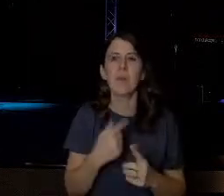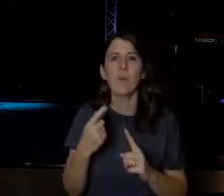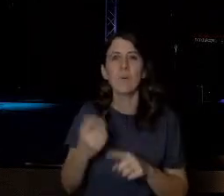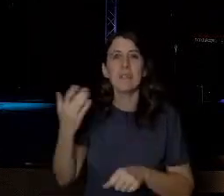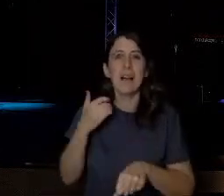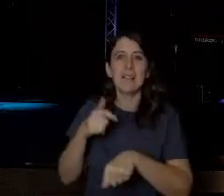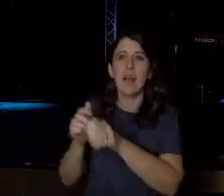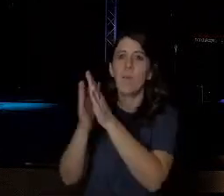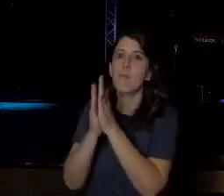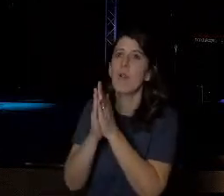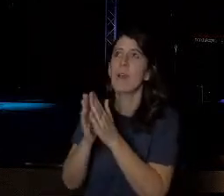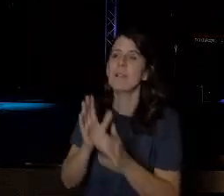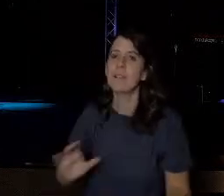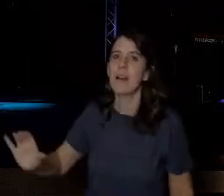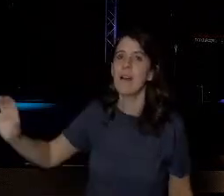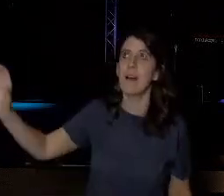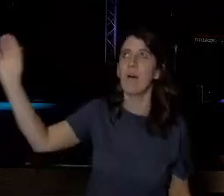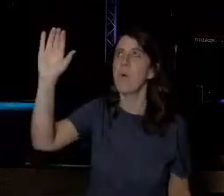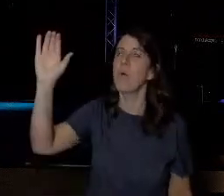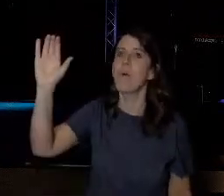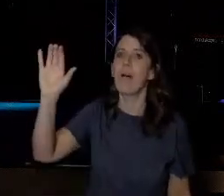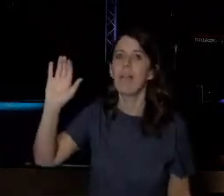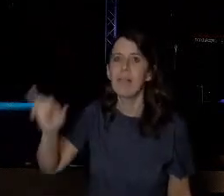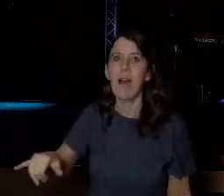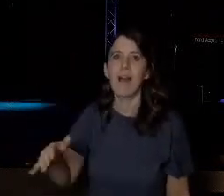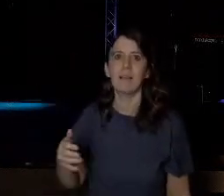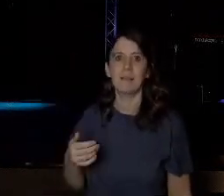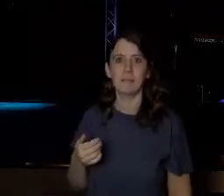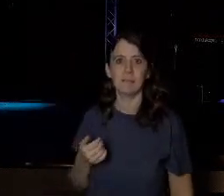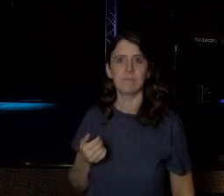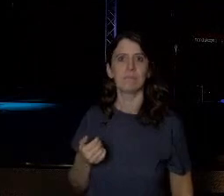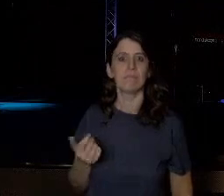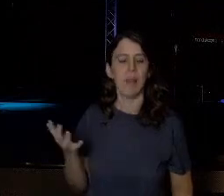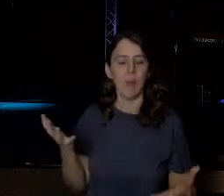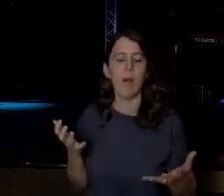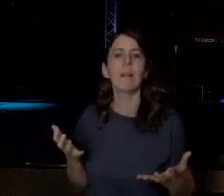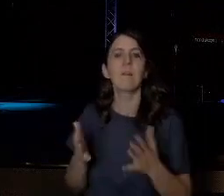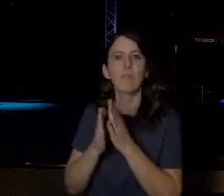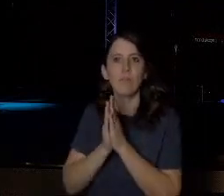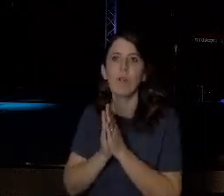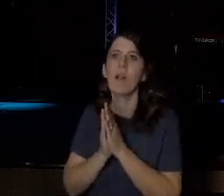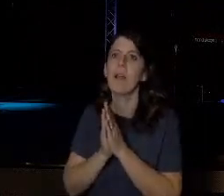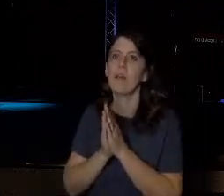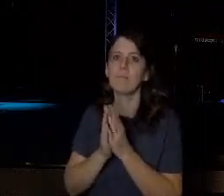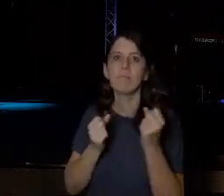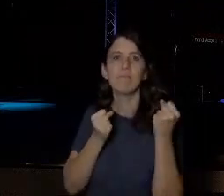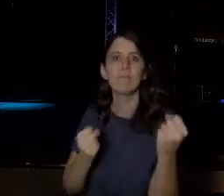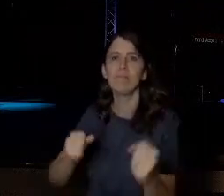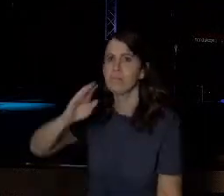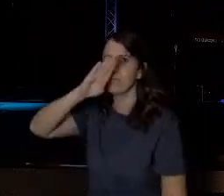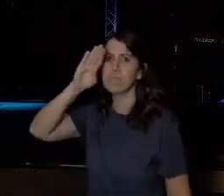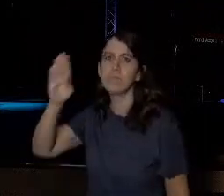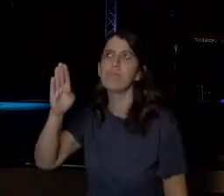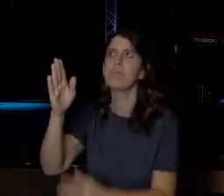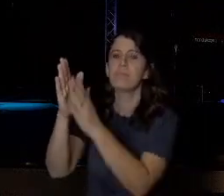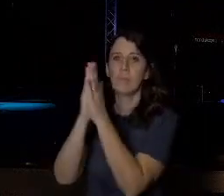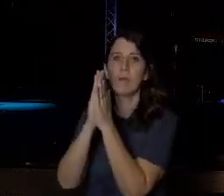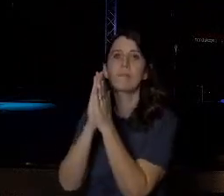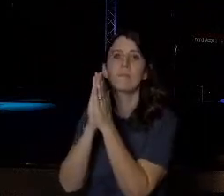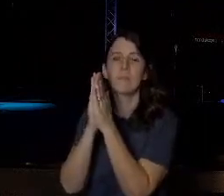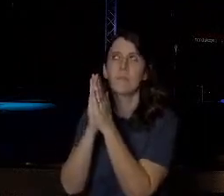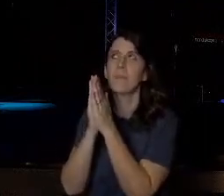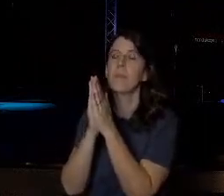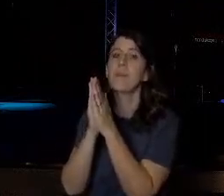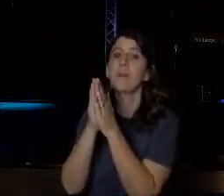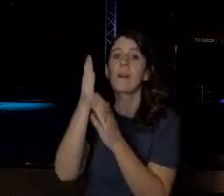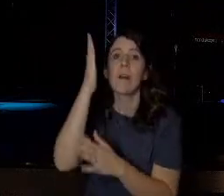prayer? I want to be the church that prays some big, bold, sun stand still kind of prayers, because I know that as we do that, God will